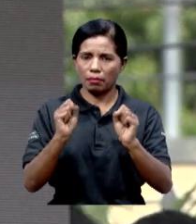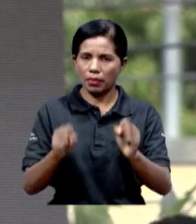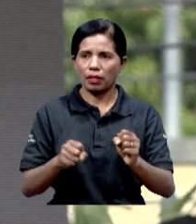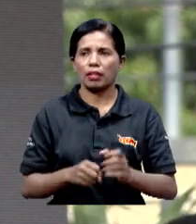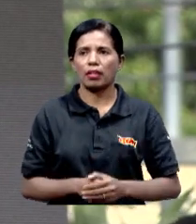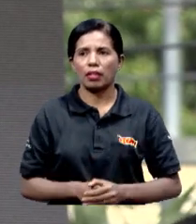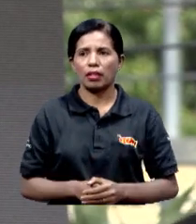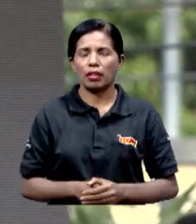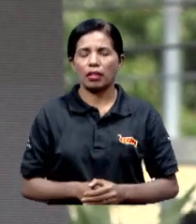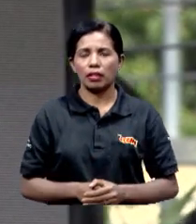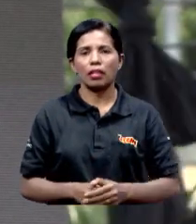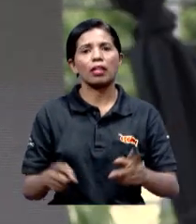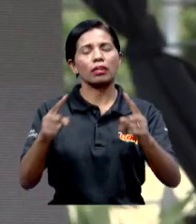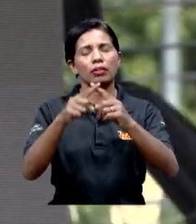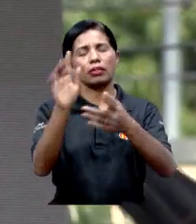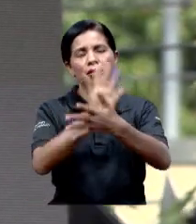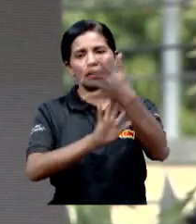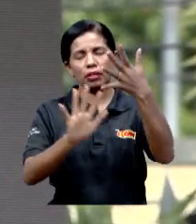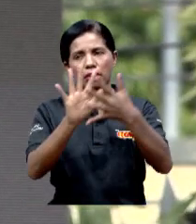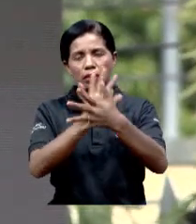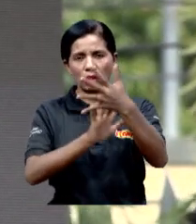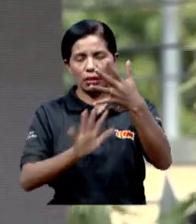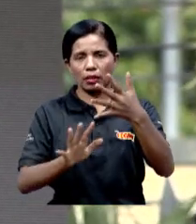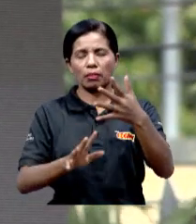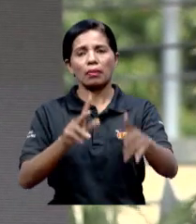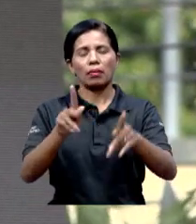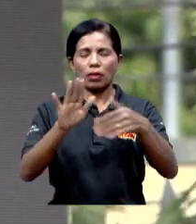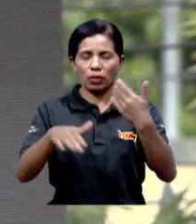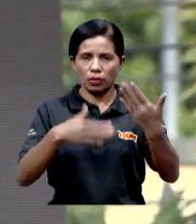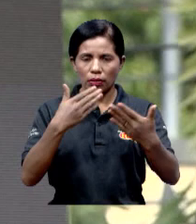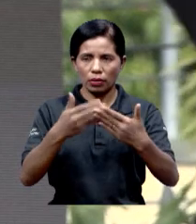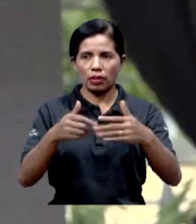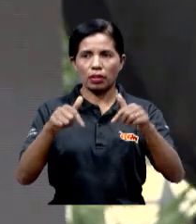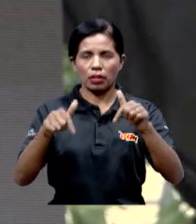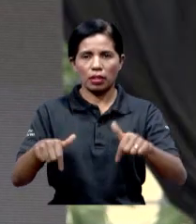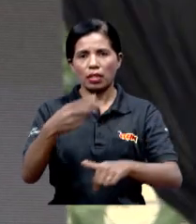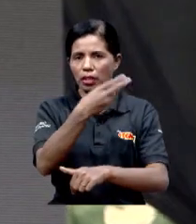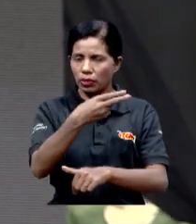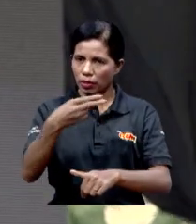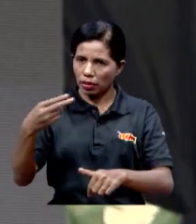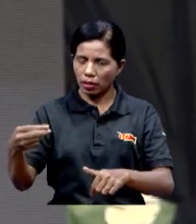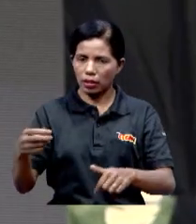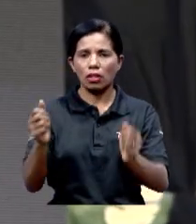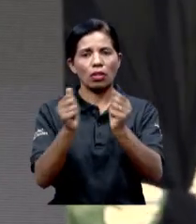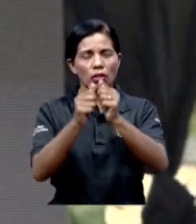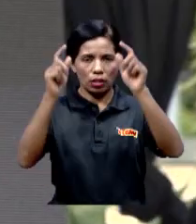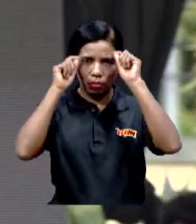that is to celebrate the close and warm bilateral relation between Indonesia and